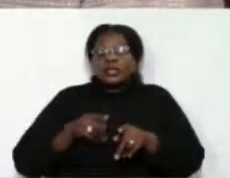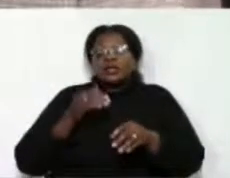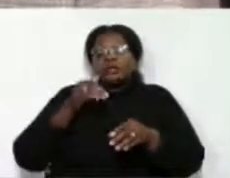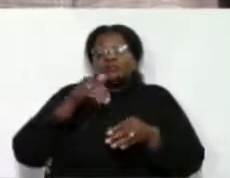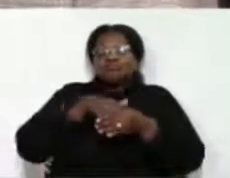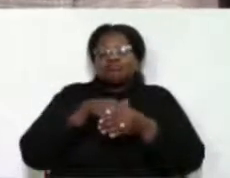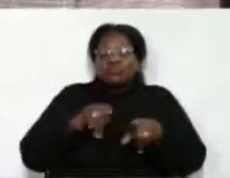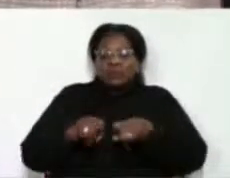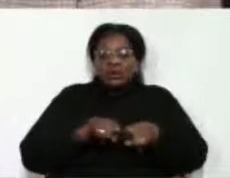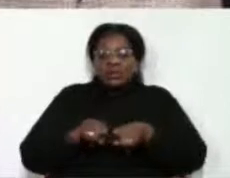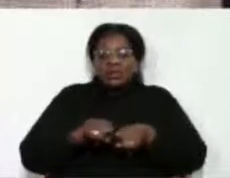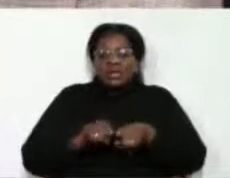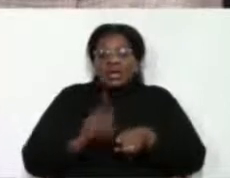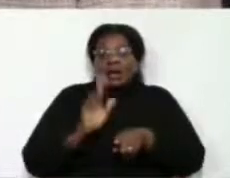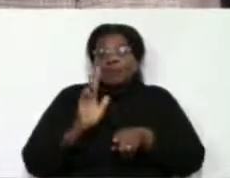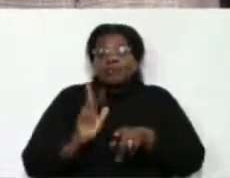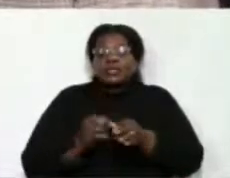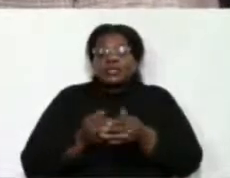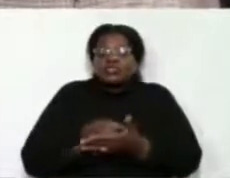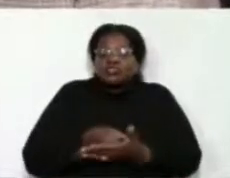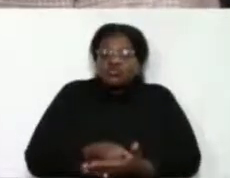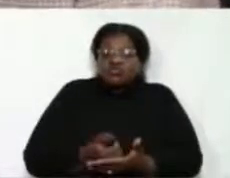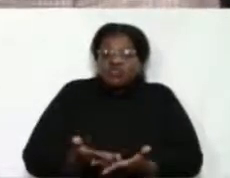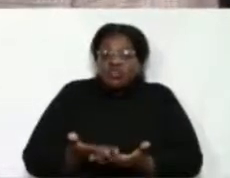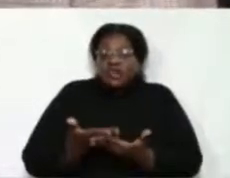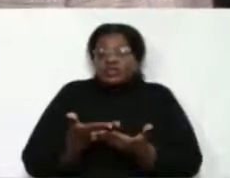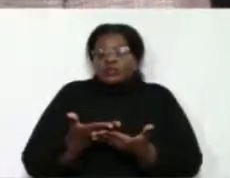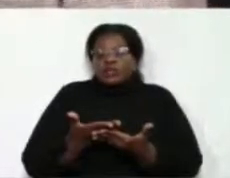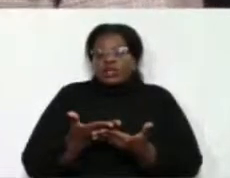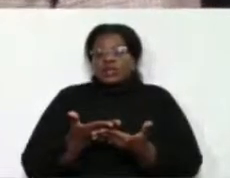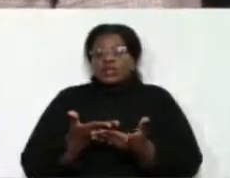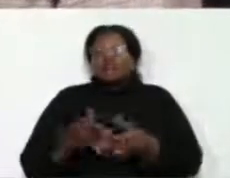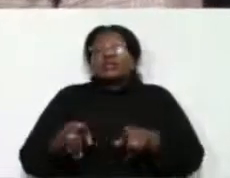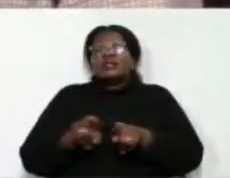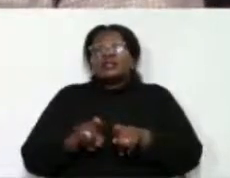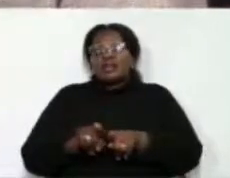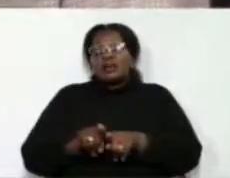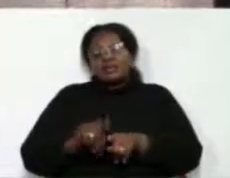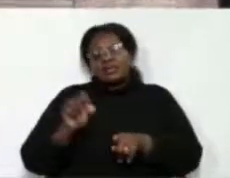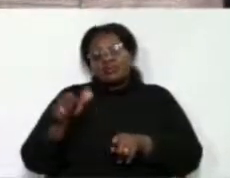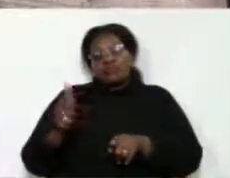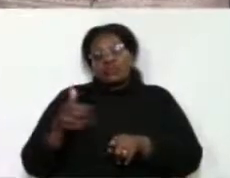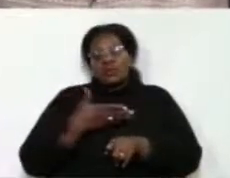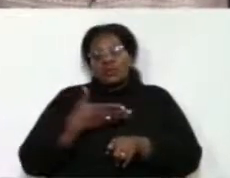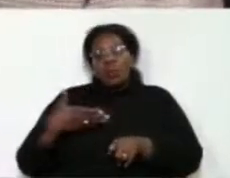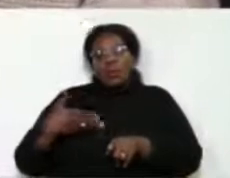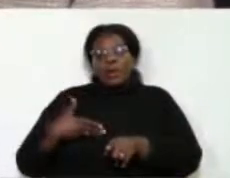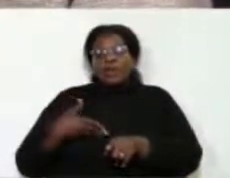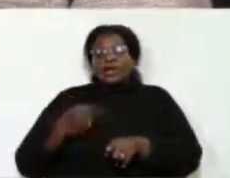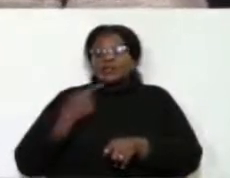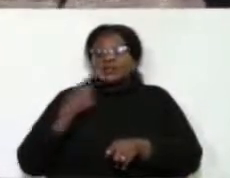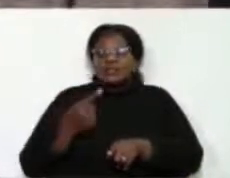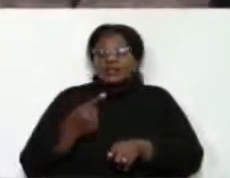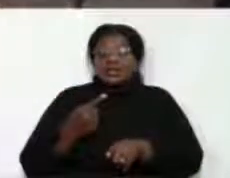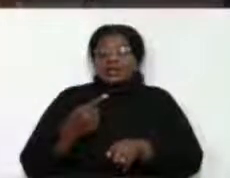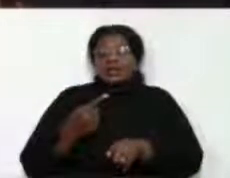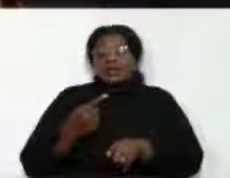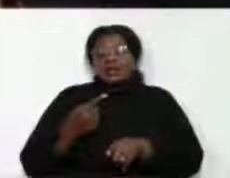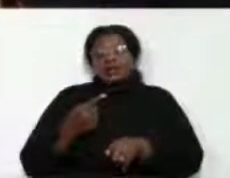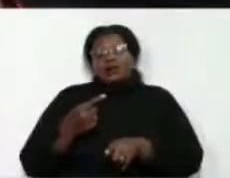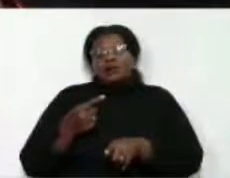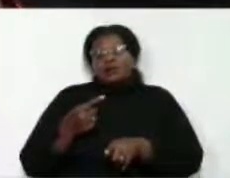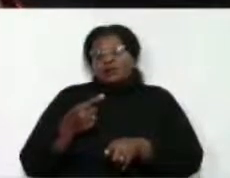then he's trying to help you. Or as Dalia Muir said the other week, maybe you're a veteran and you're helping a younger person